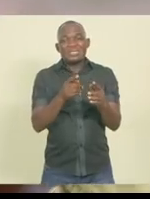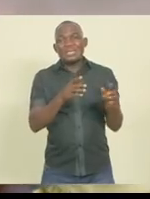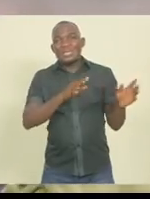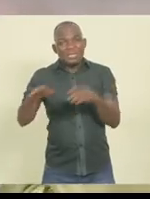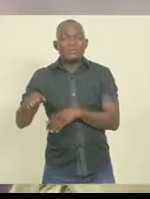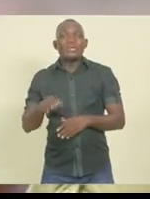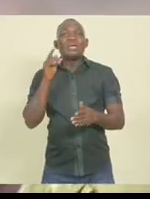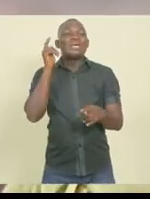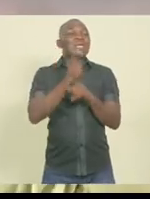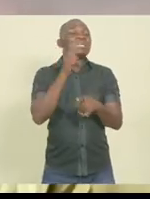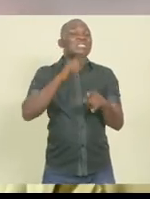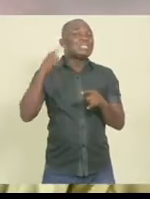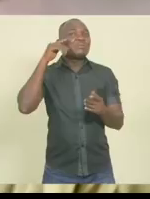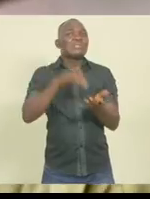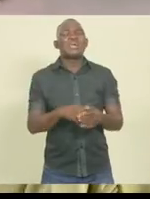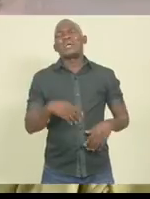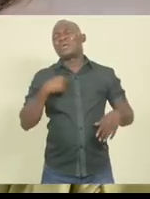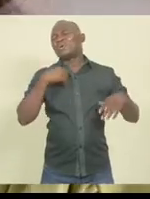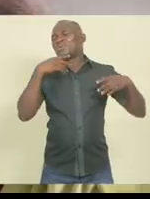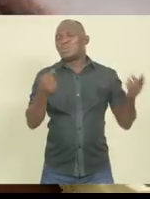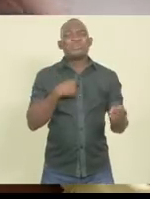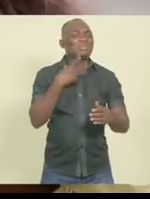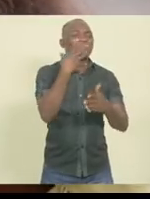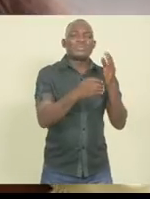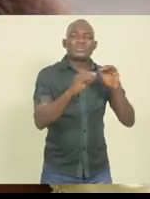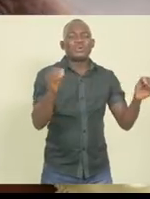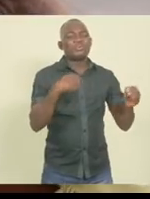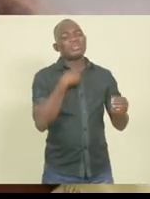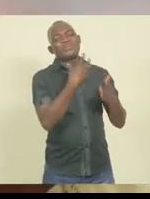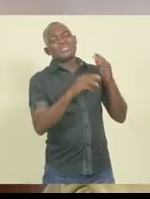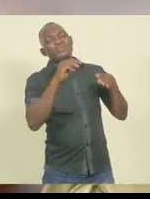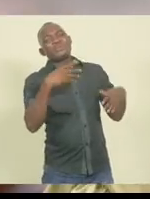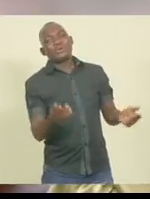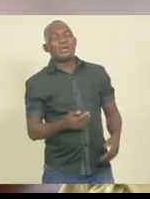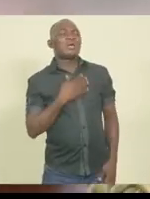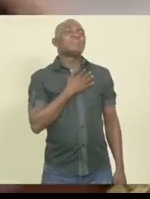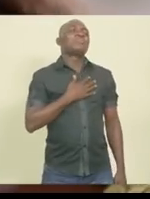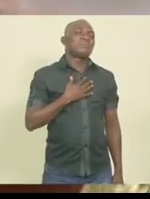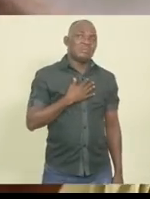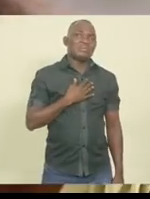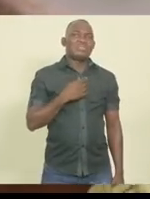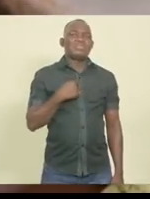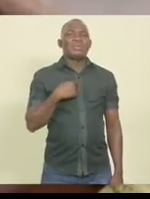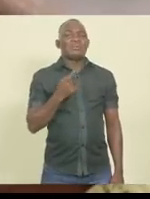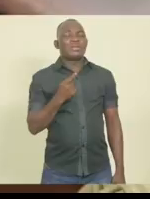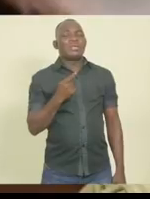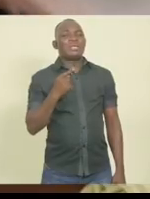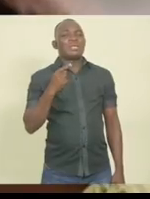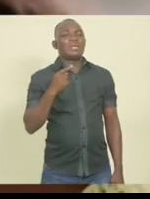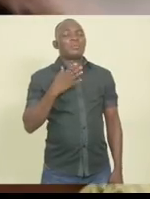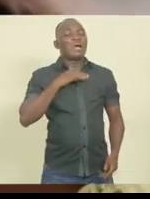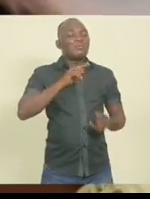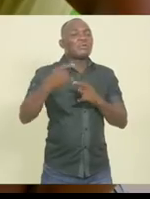just get up and start missing him all off. Well, I'm not saying I'm missing him. Oh, see, I got a call from my